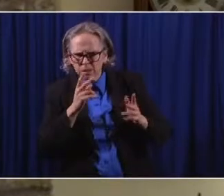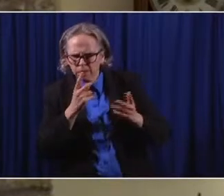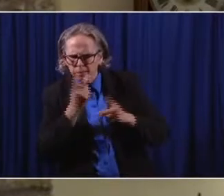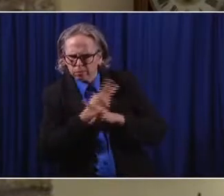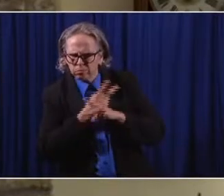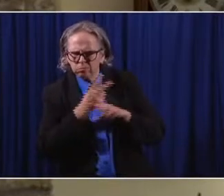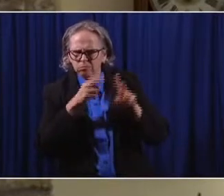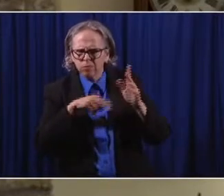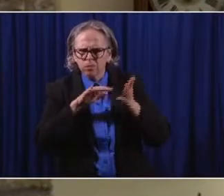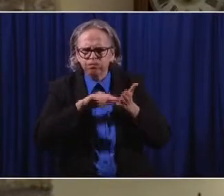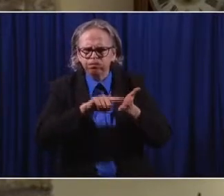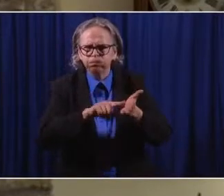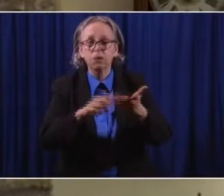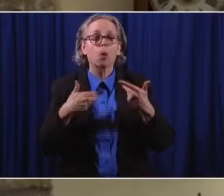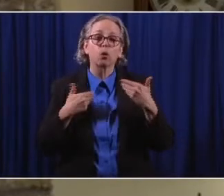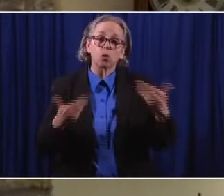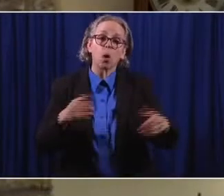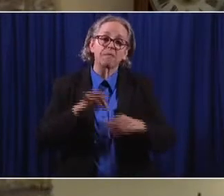voted.